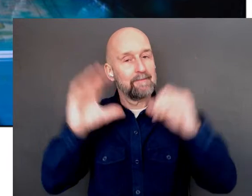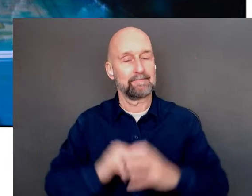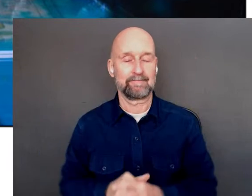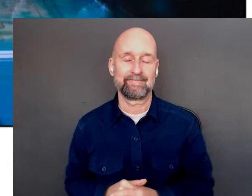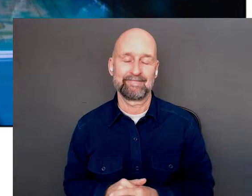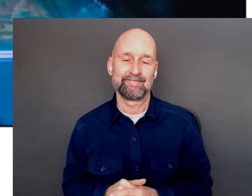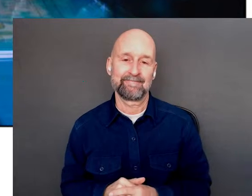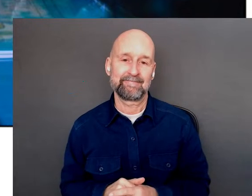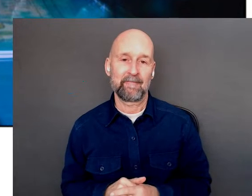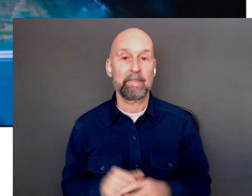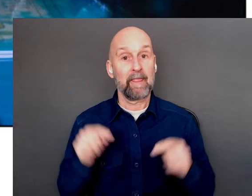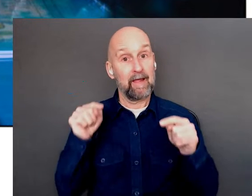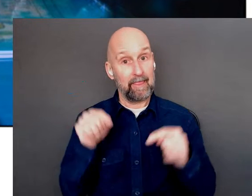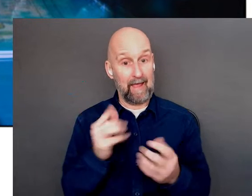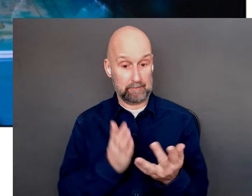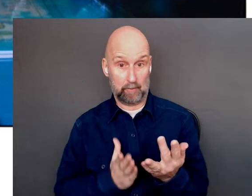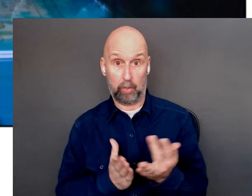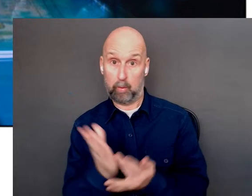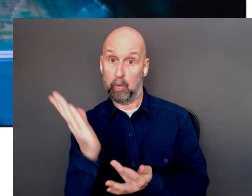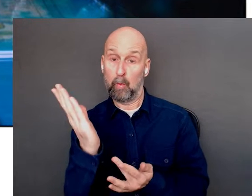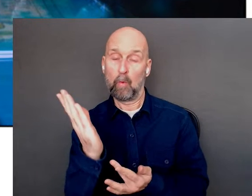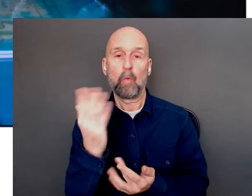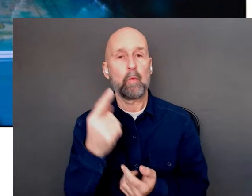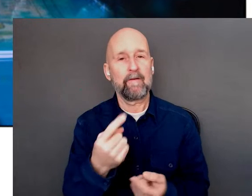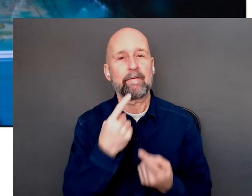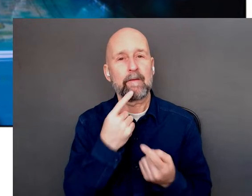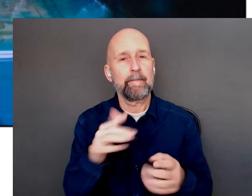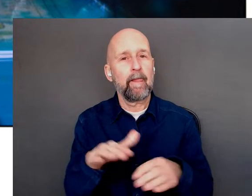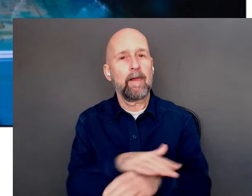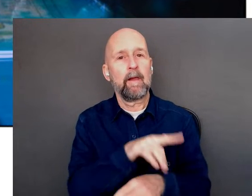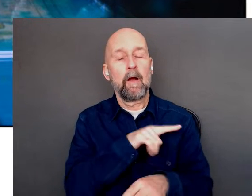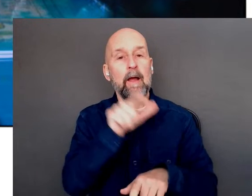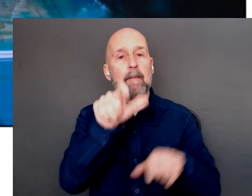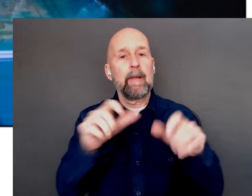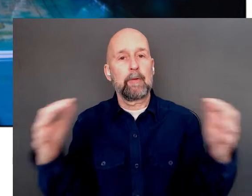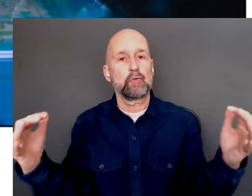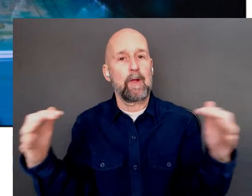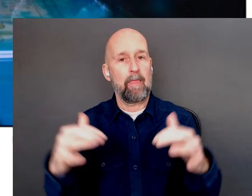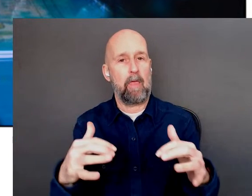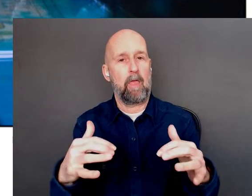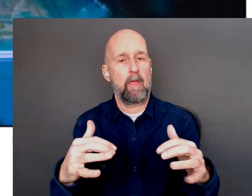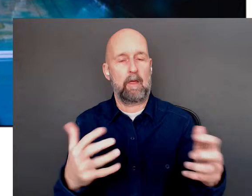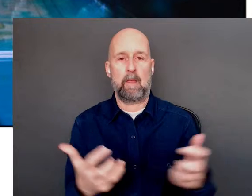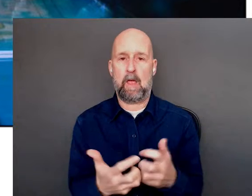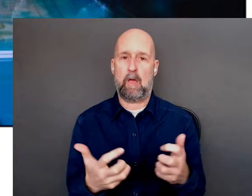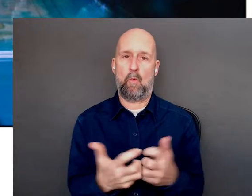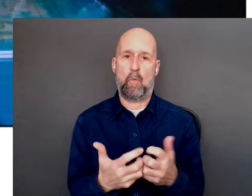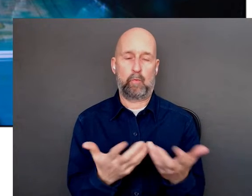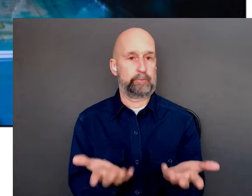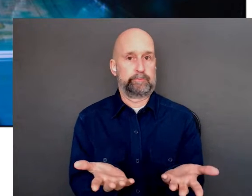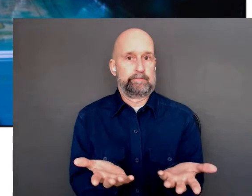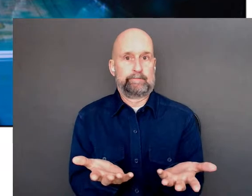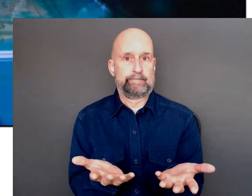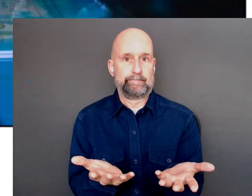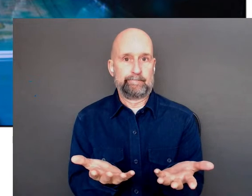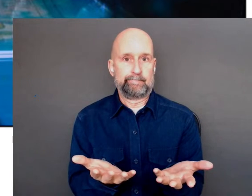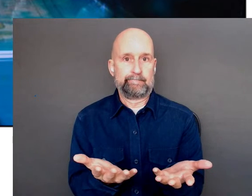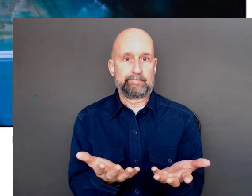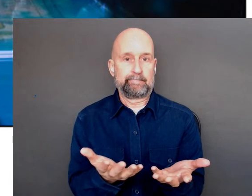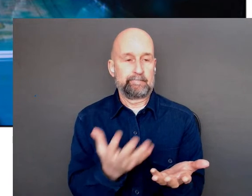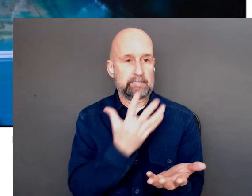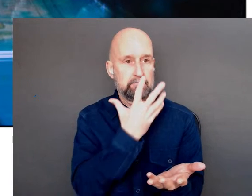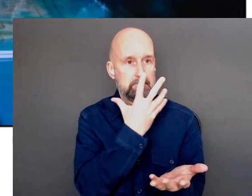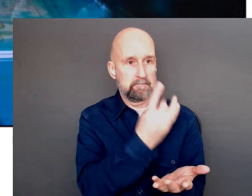experience, as we mentioned earlier, we try to bring people together, but how do you bring people, like anonymous people together in order to